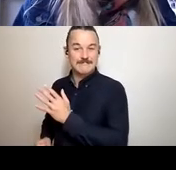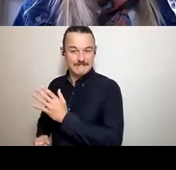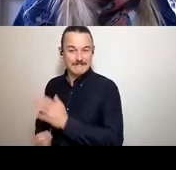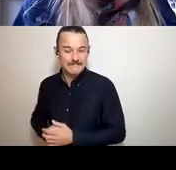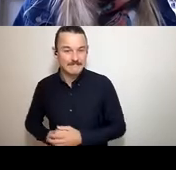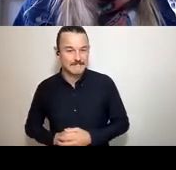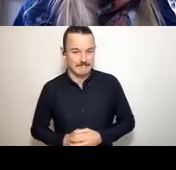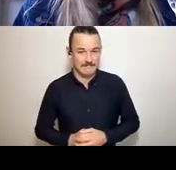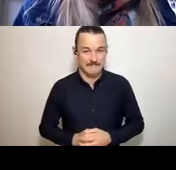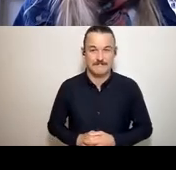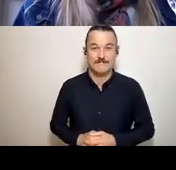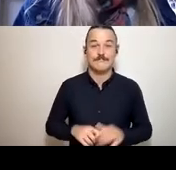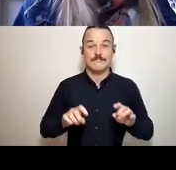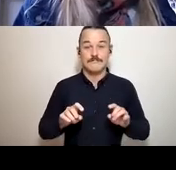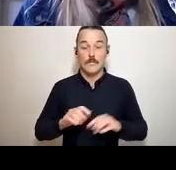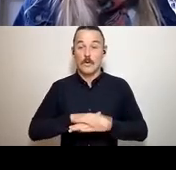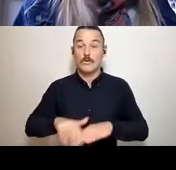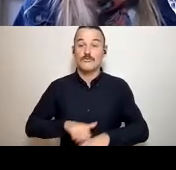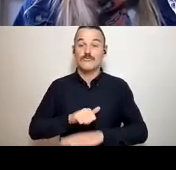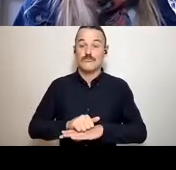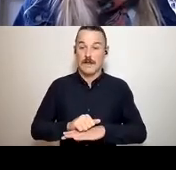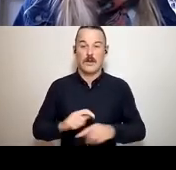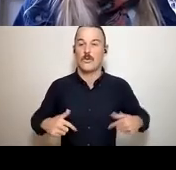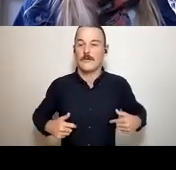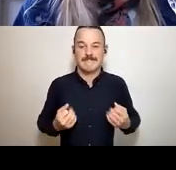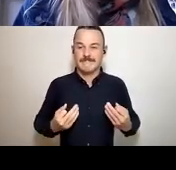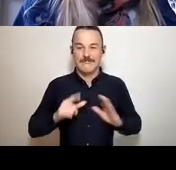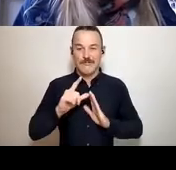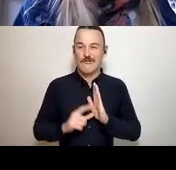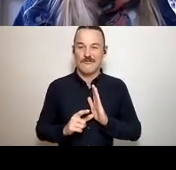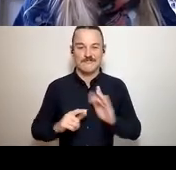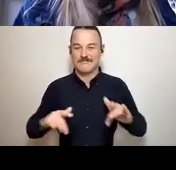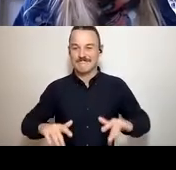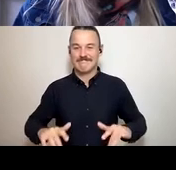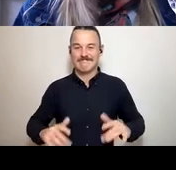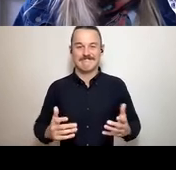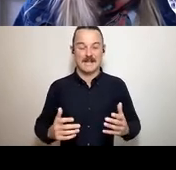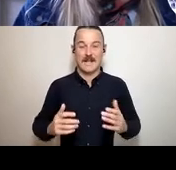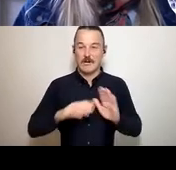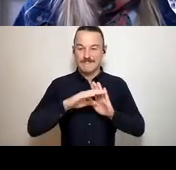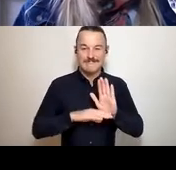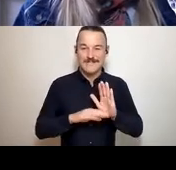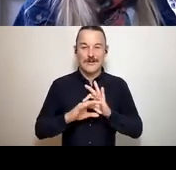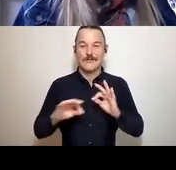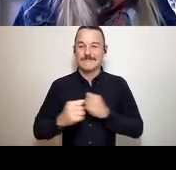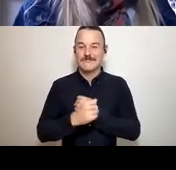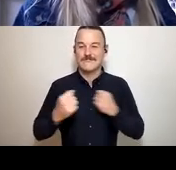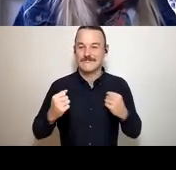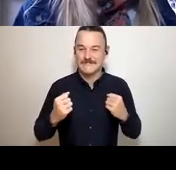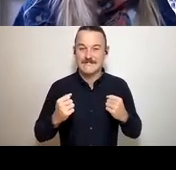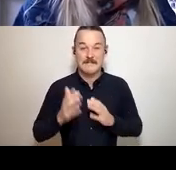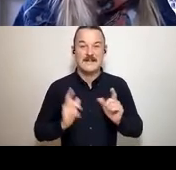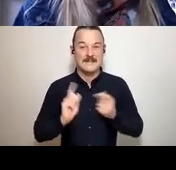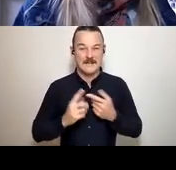But we don't have these laws in Australia at the moment, and the regulation isn't really strong enough. So these barriers continue to exist and